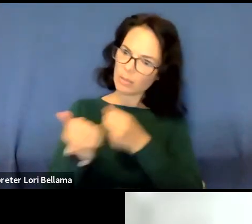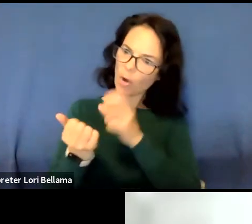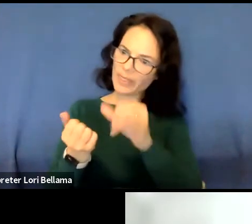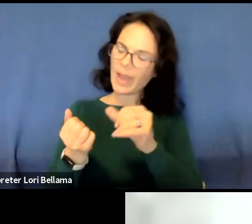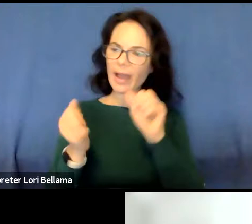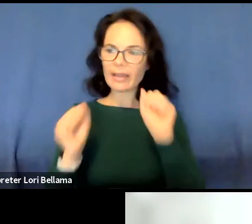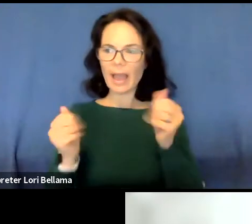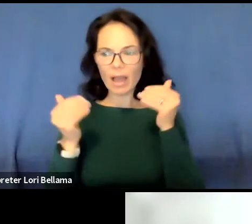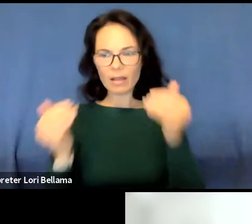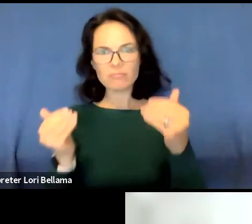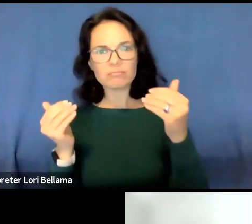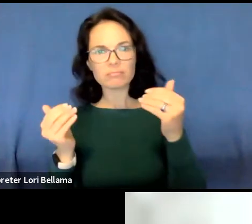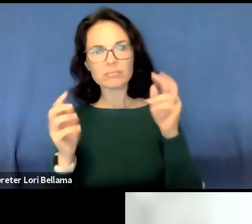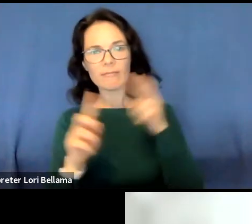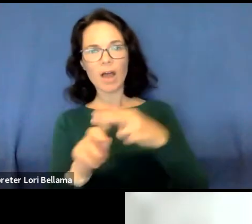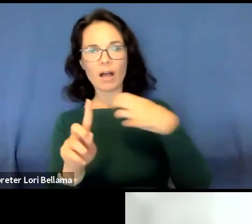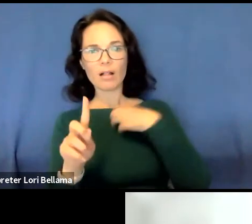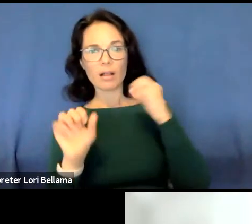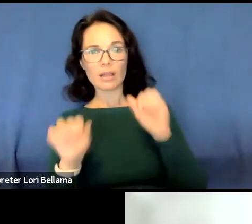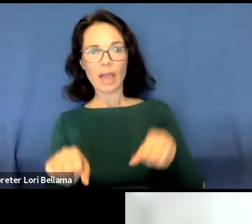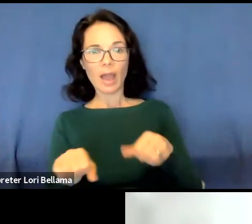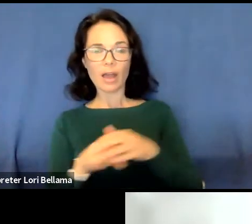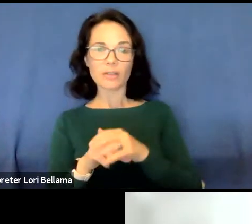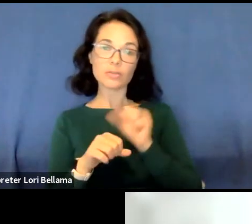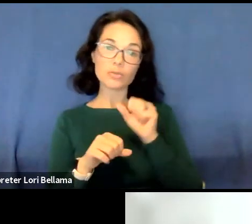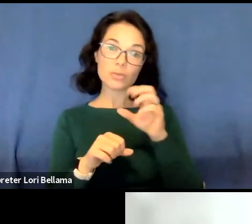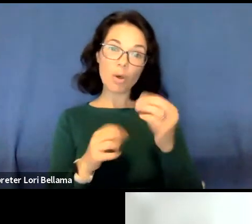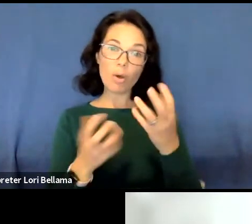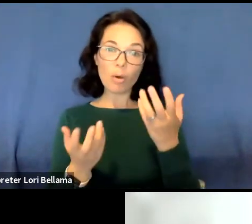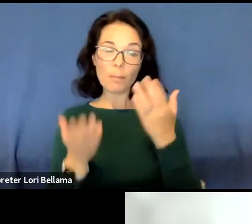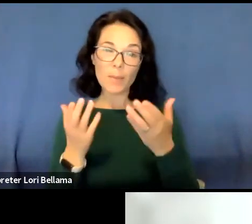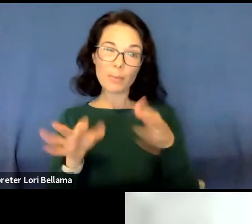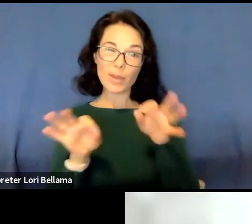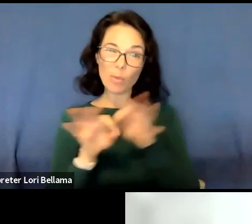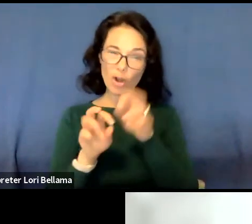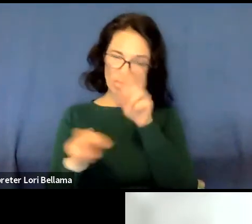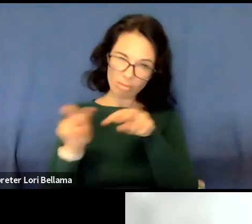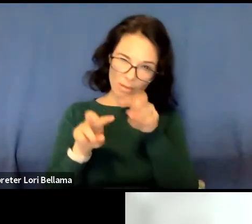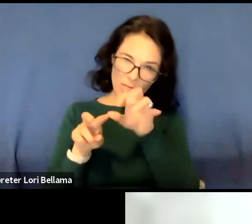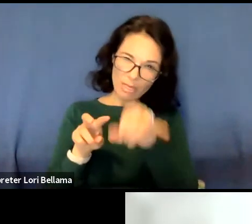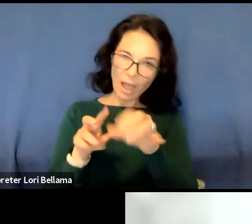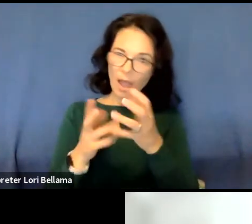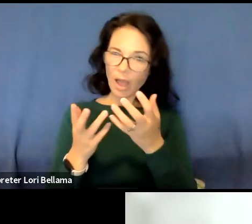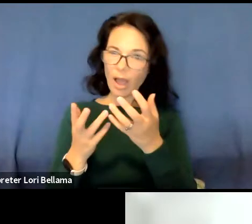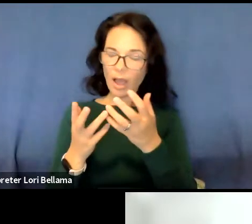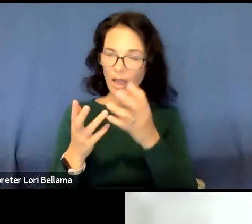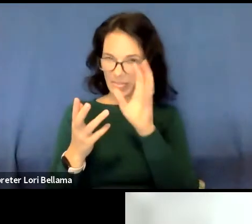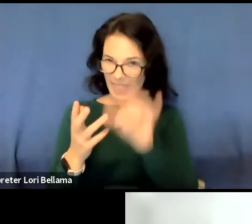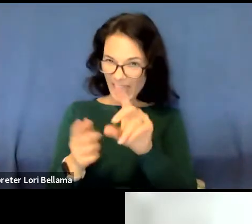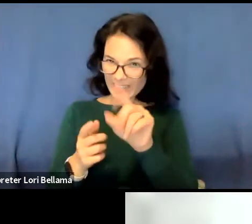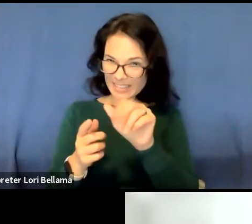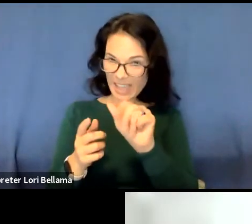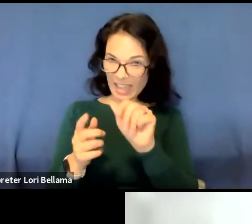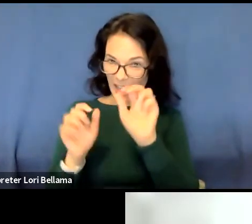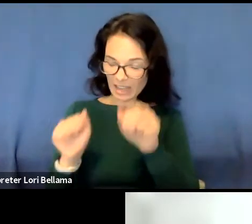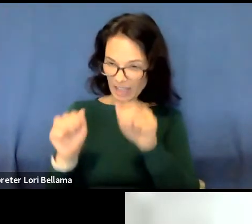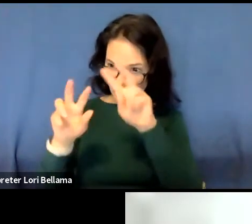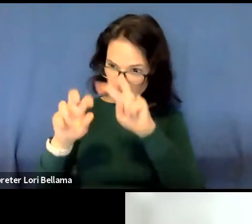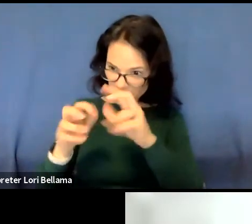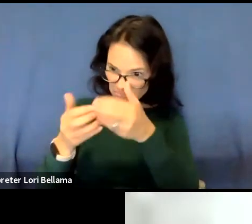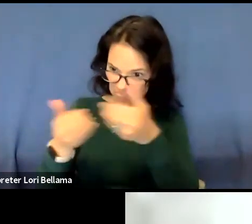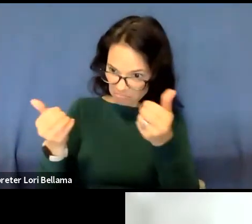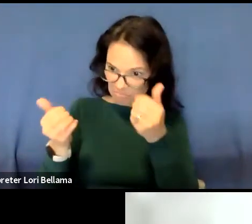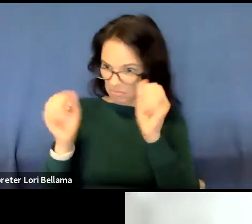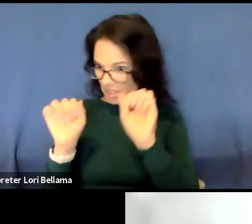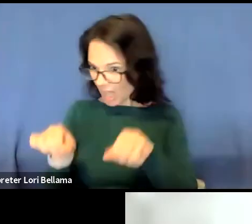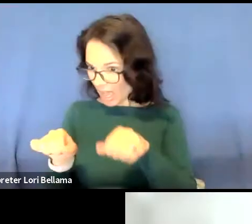So I'm wondering if it would be worth even looking at to disaggregate that data as well, right? Because you're going